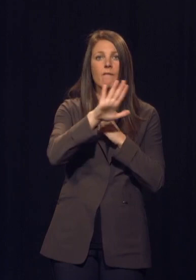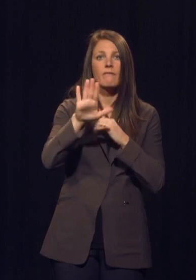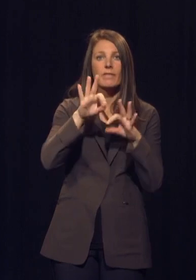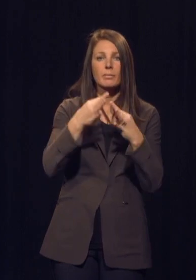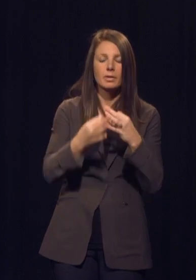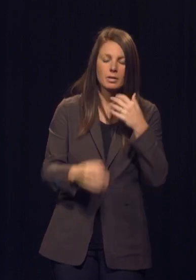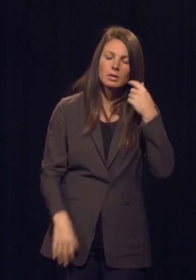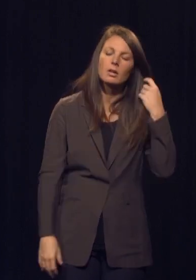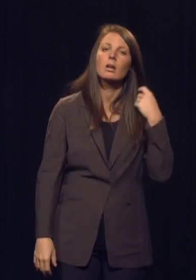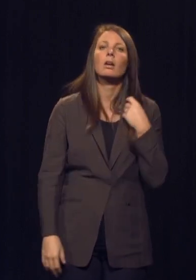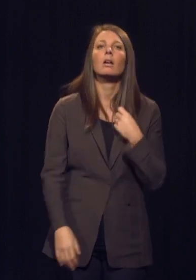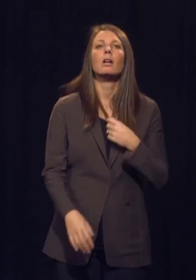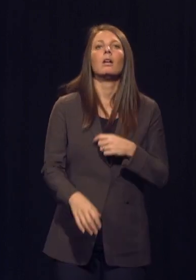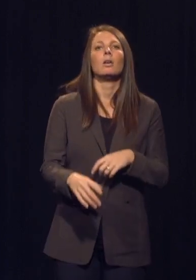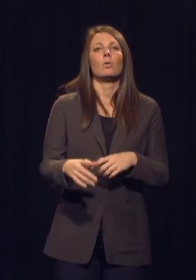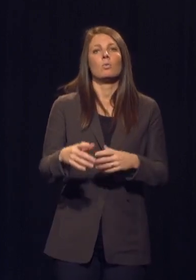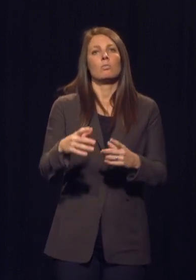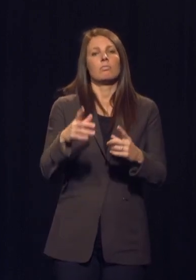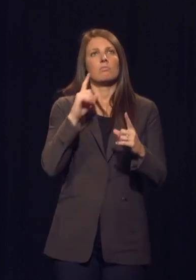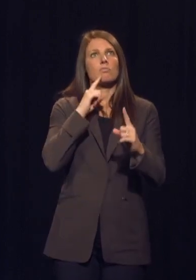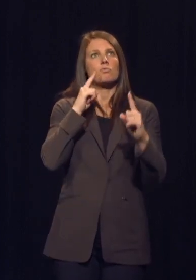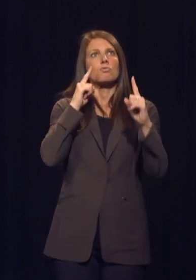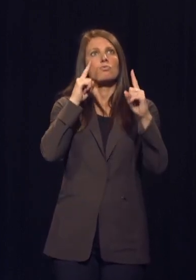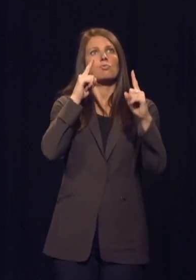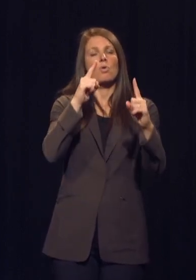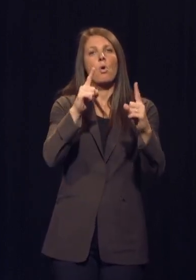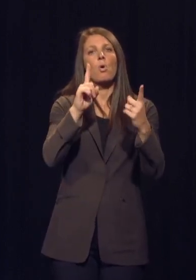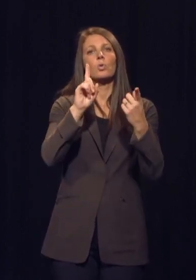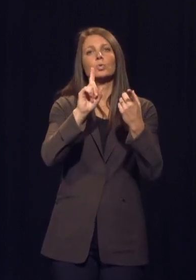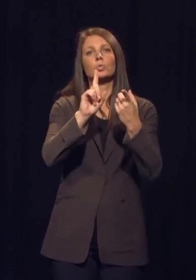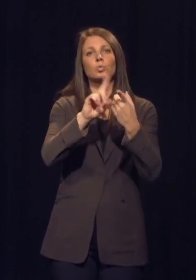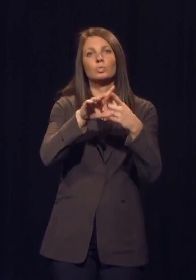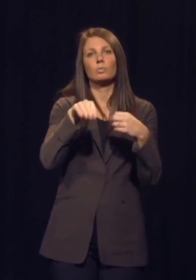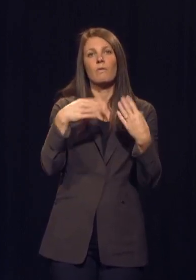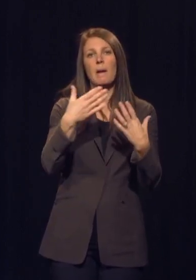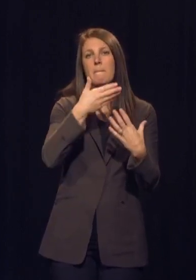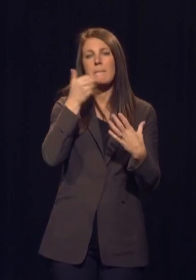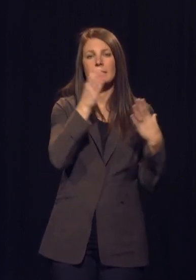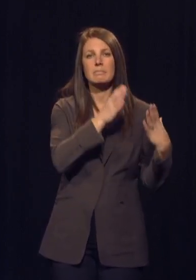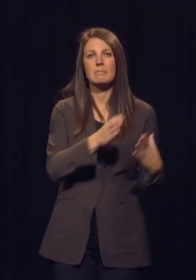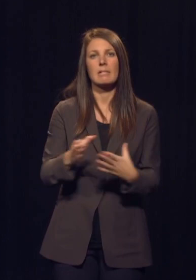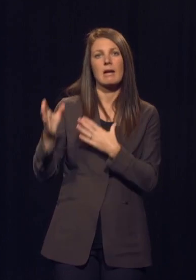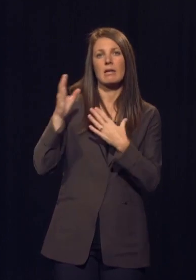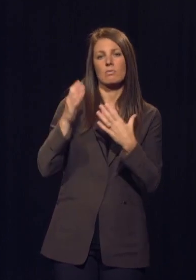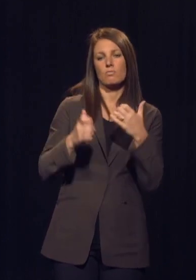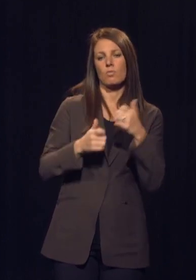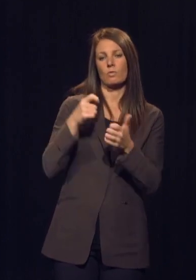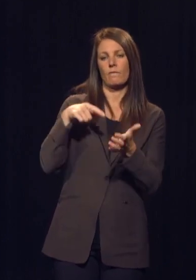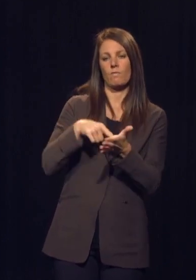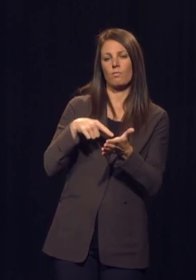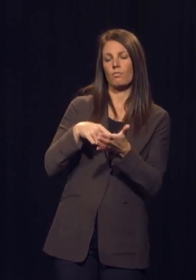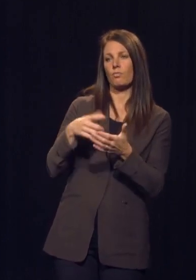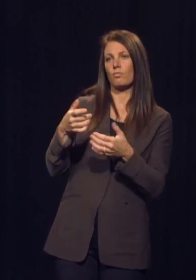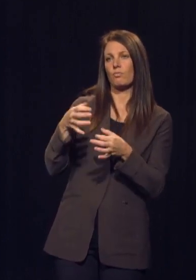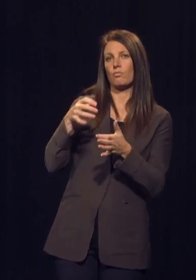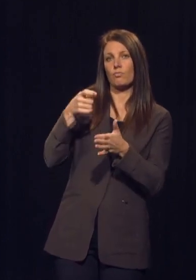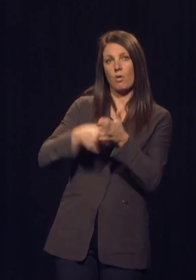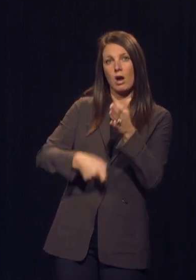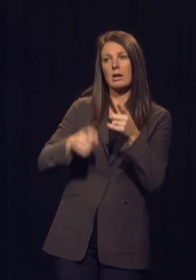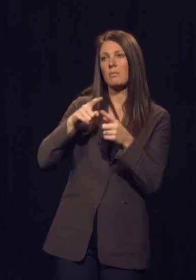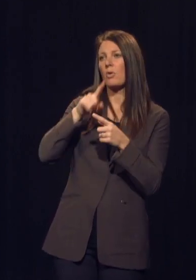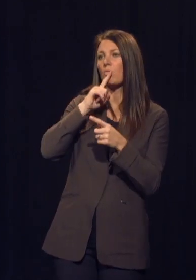Not only do we aim to deliver the best plan at the most affordable price, but we also try to make the enrollment process as simple as